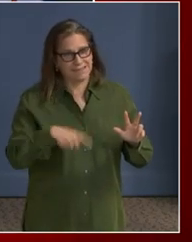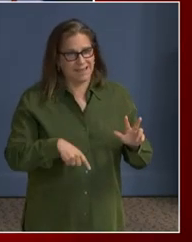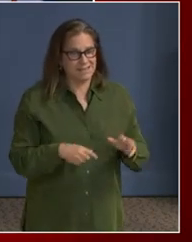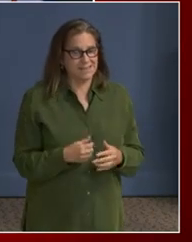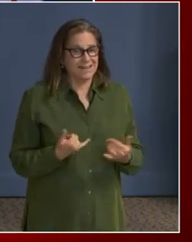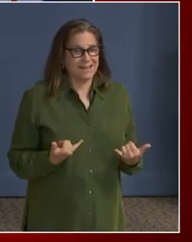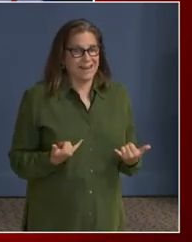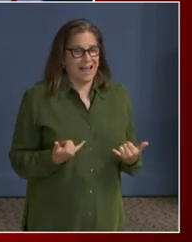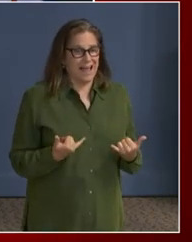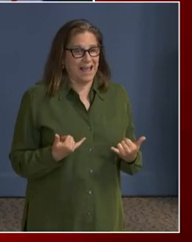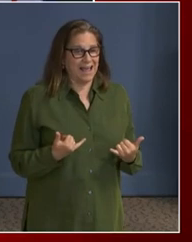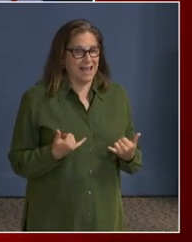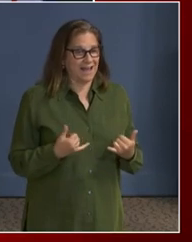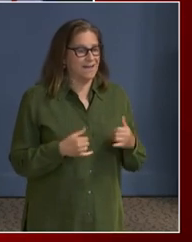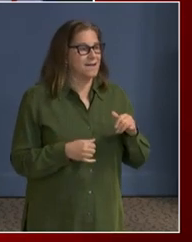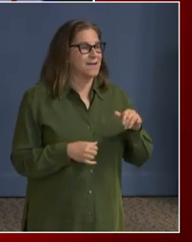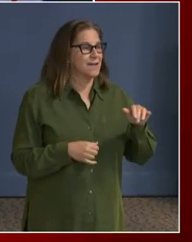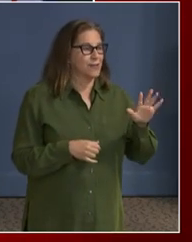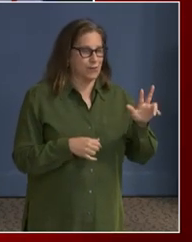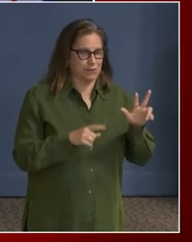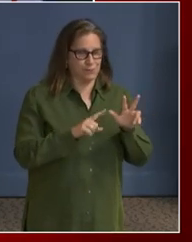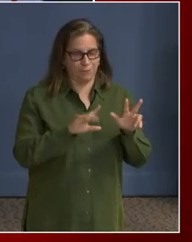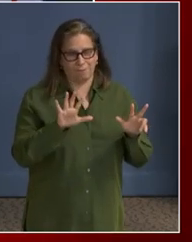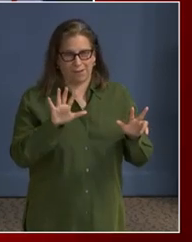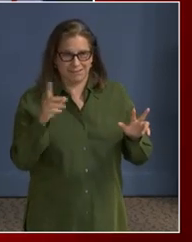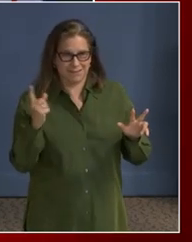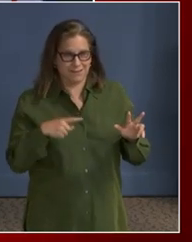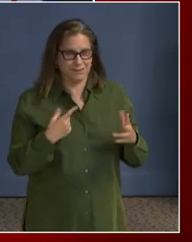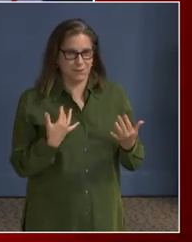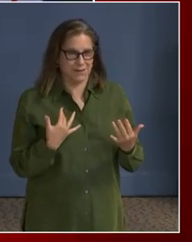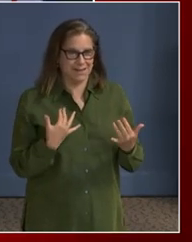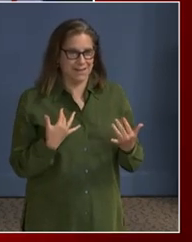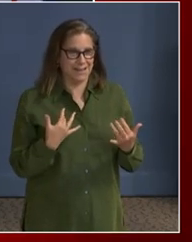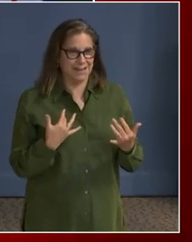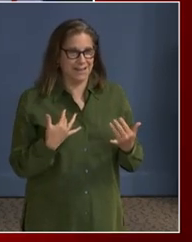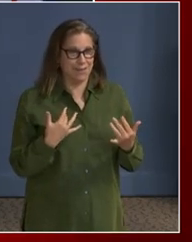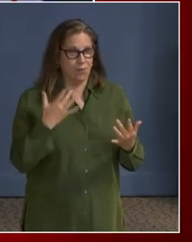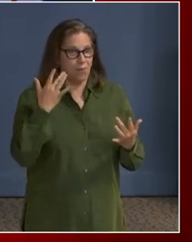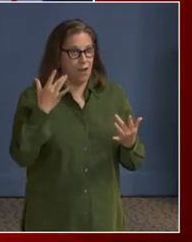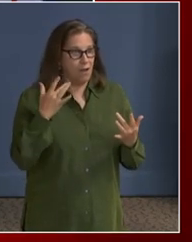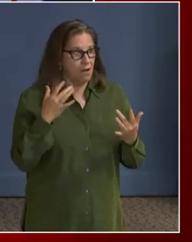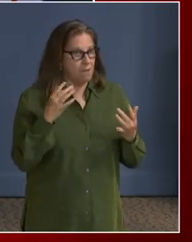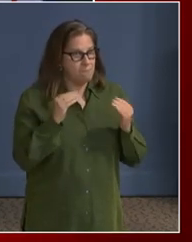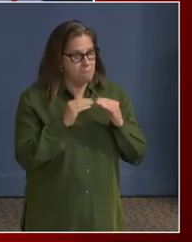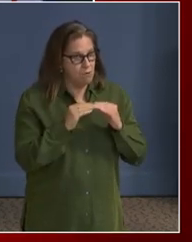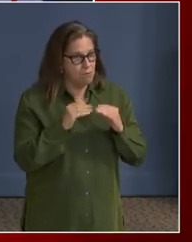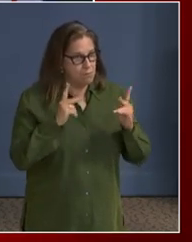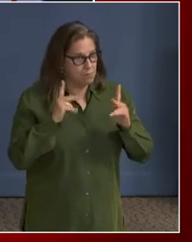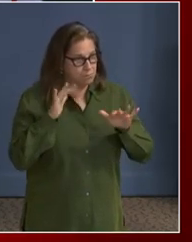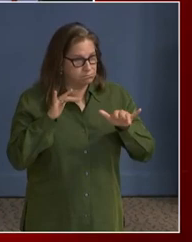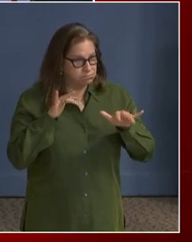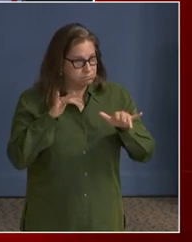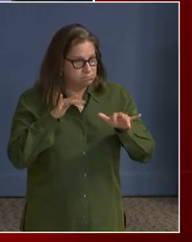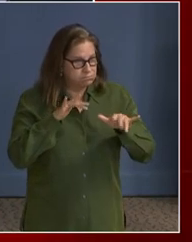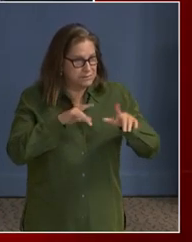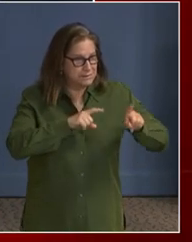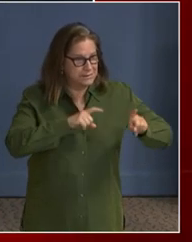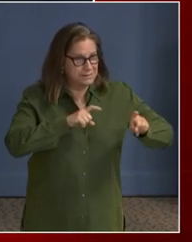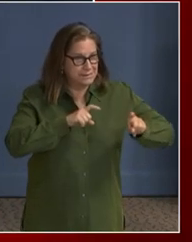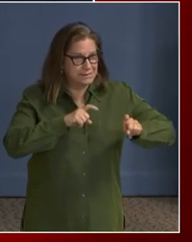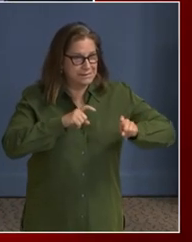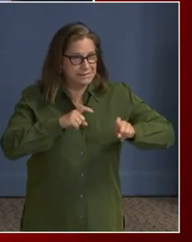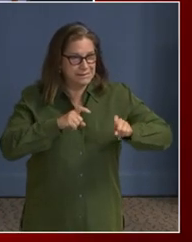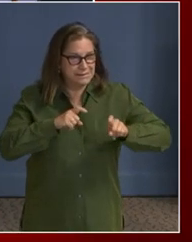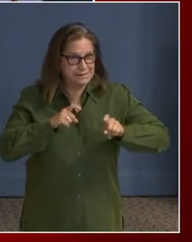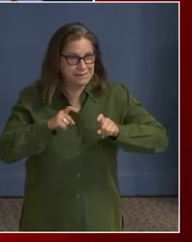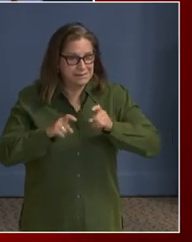That primarily has to do with the amount of testing that's going on throughout the country, because we do use contract labs as well as our own lab to do